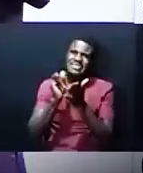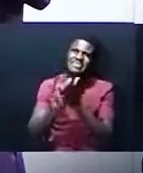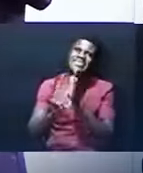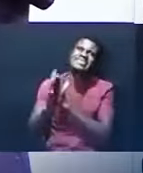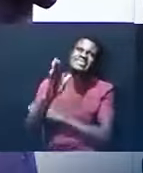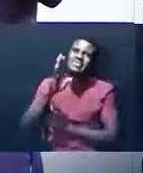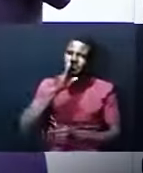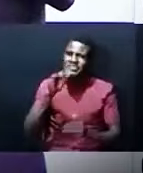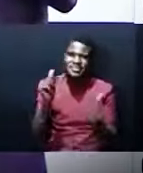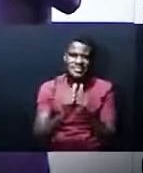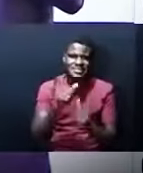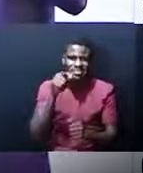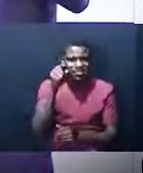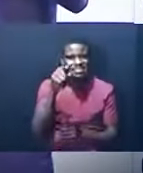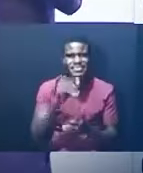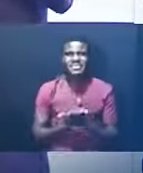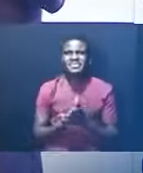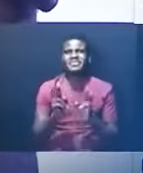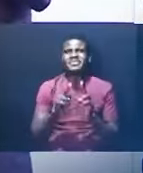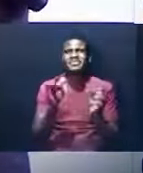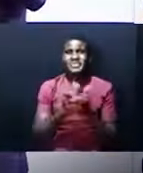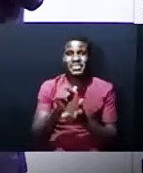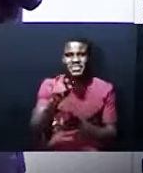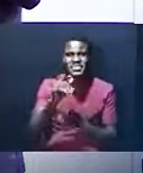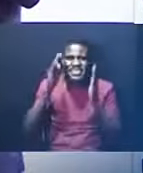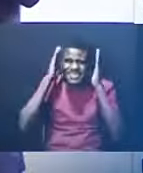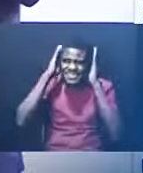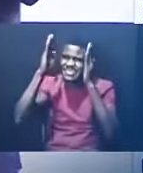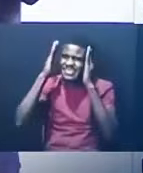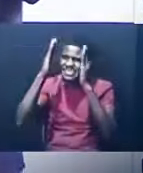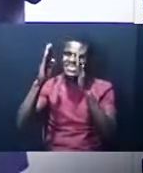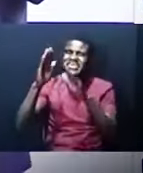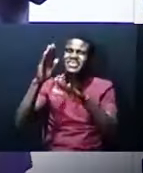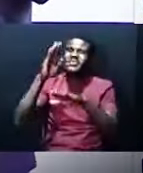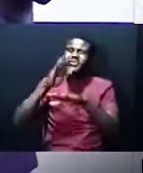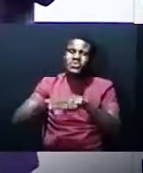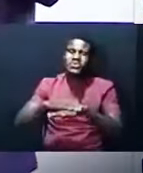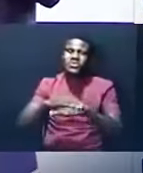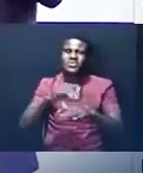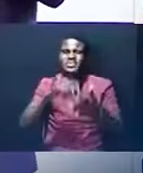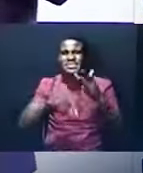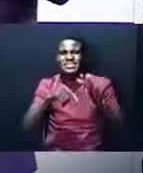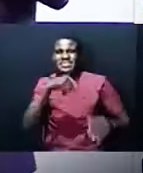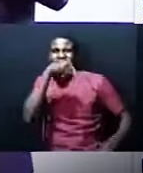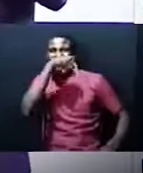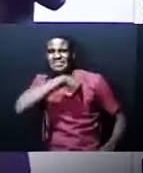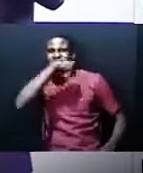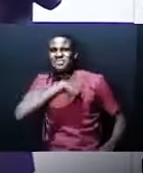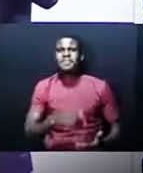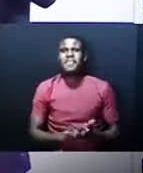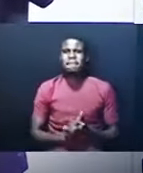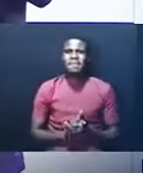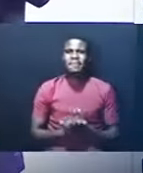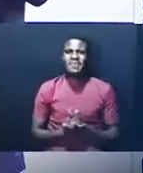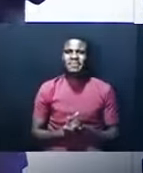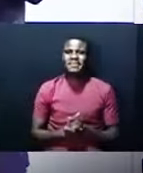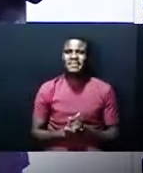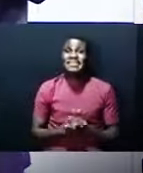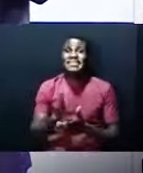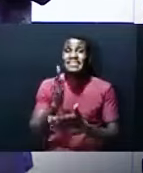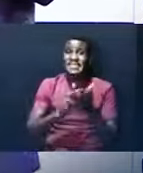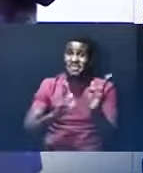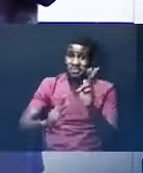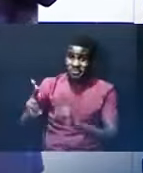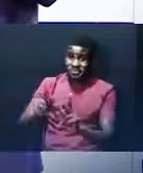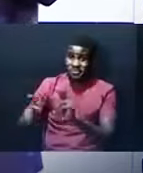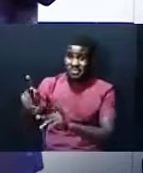with you, so that you concentrate on what is on the inside. See, there are certain people